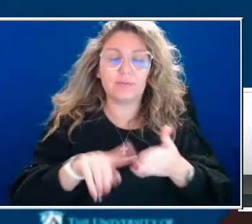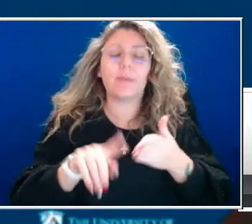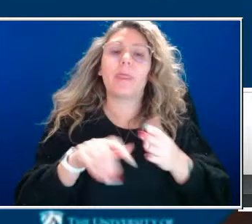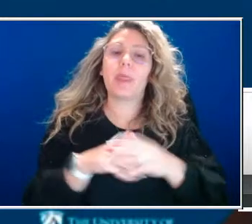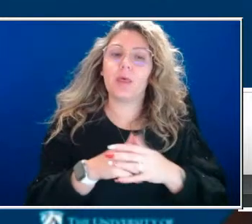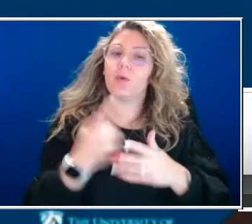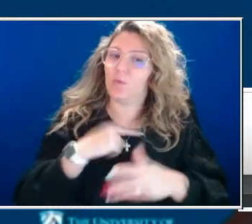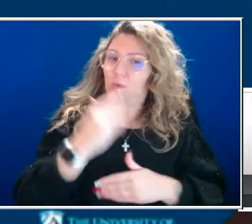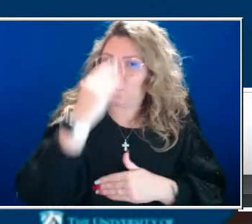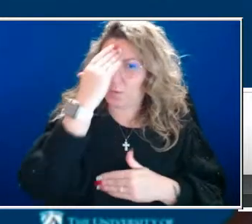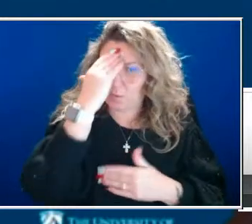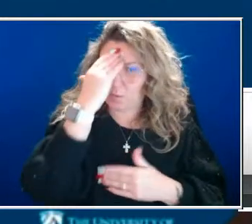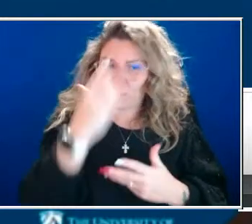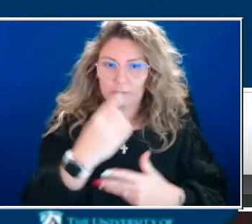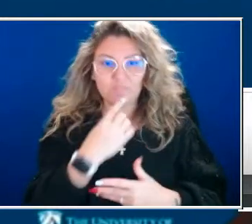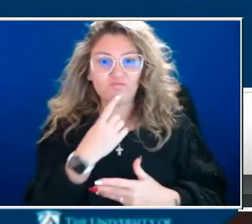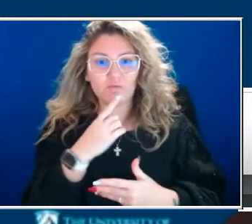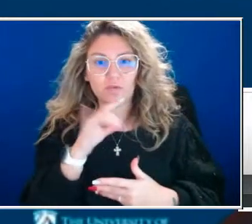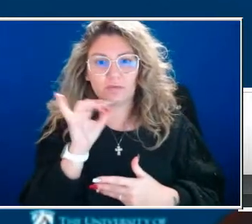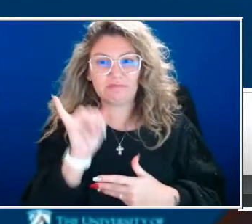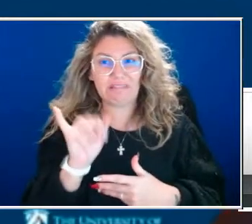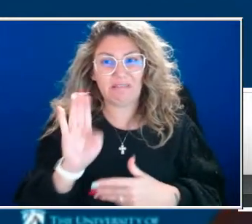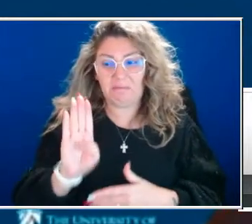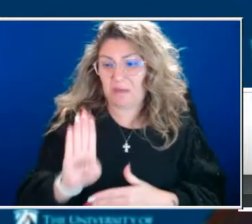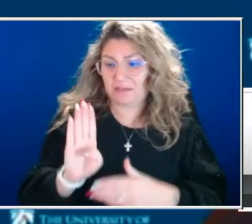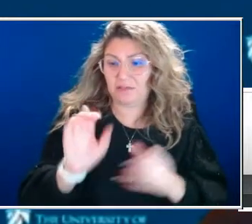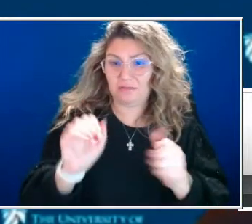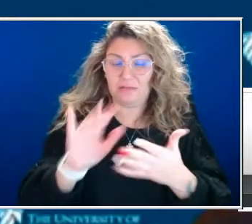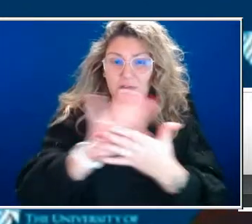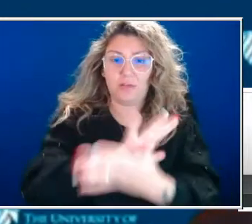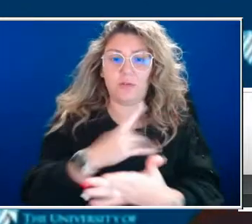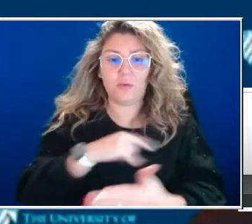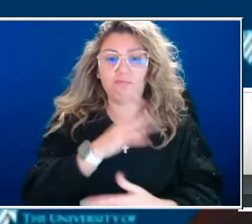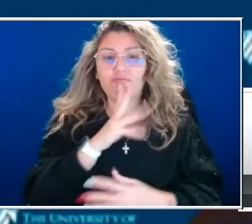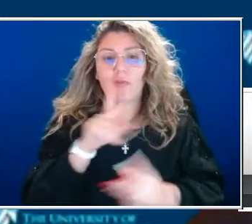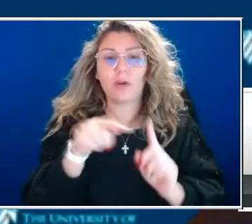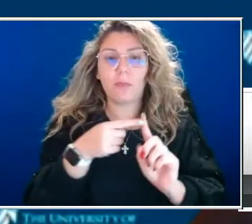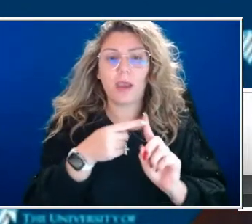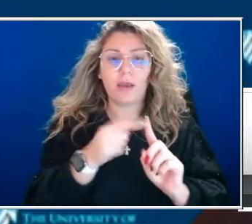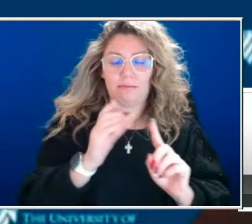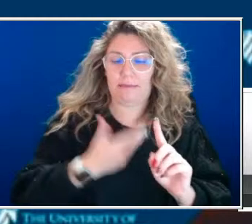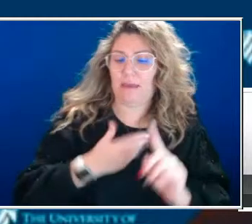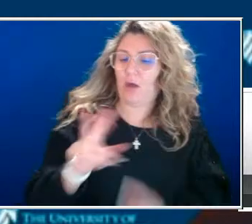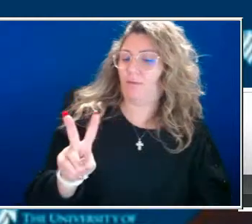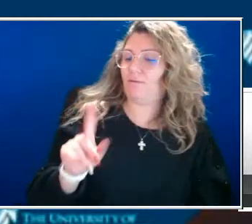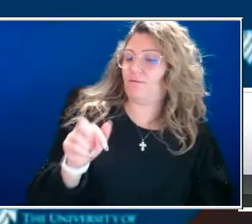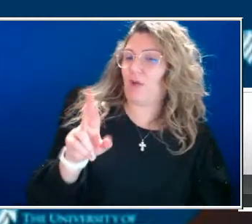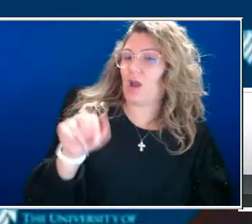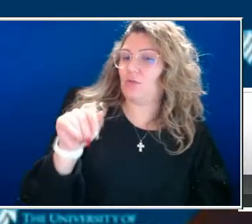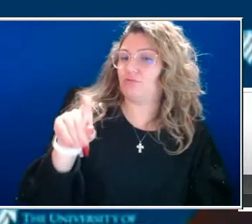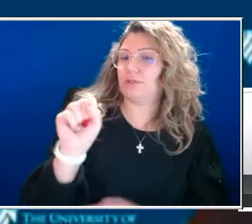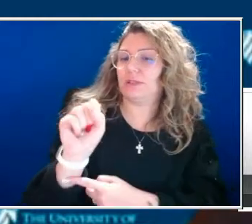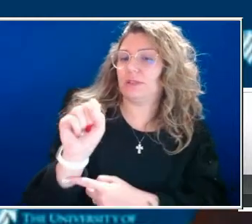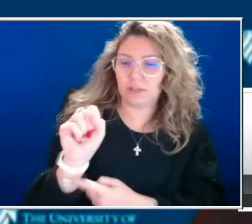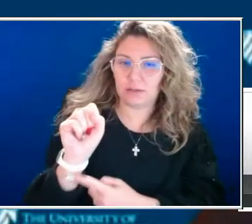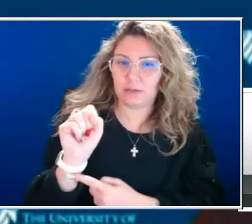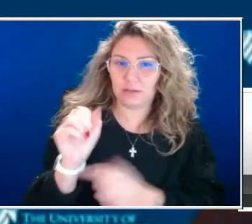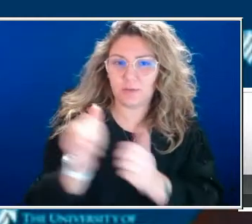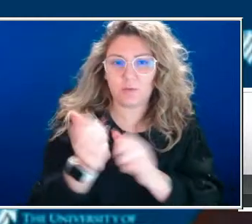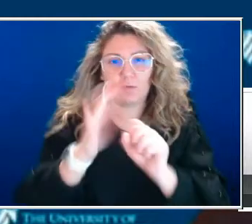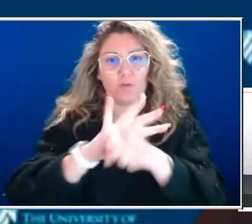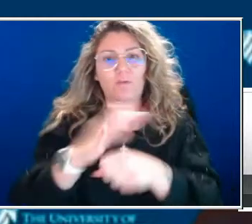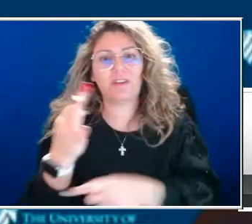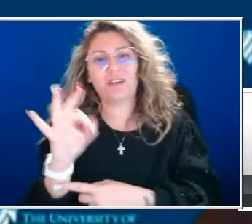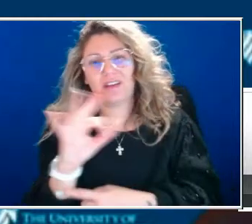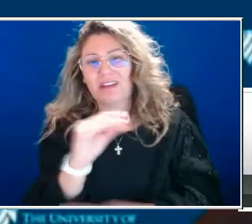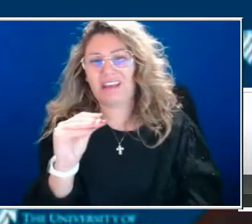know the devastation this bacteria can cause. I know that we talk a lot about our viral illnesses with COVID-19 and influenza,